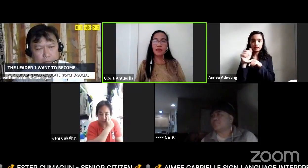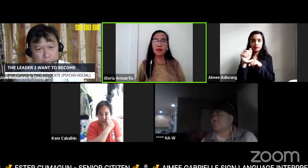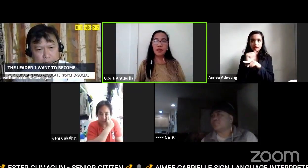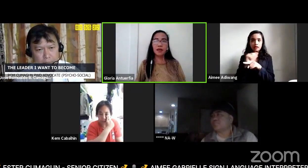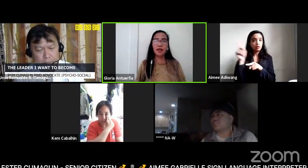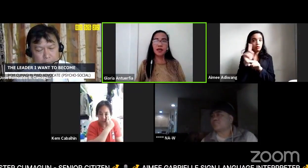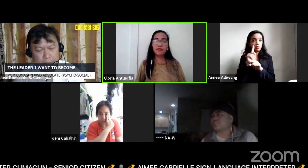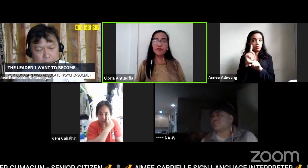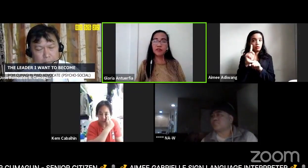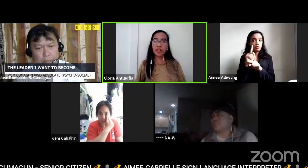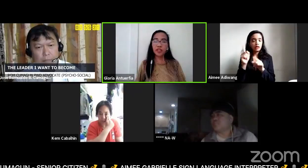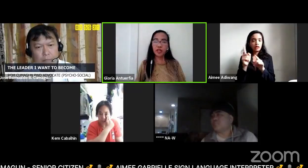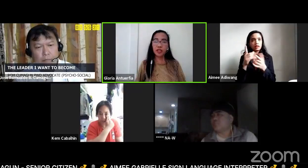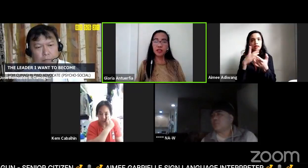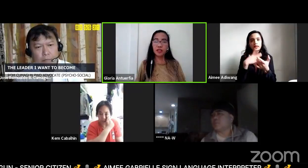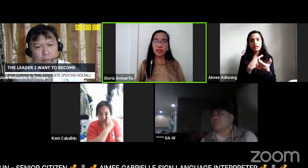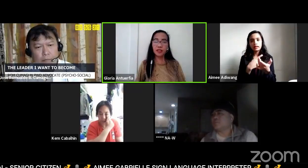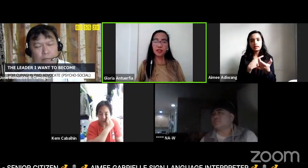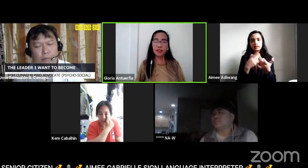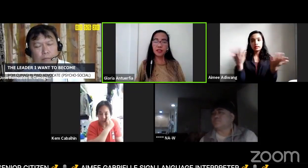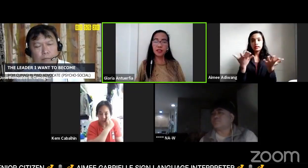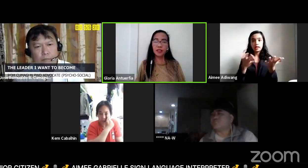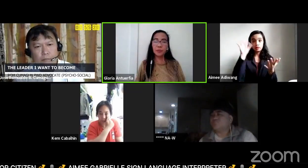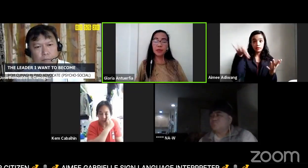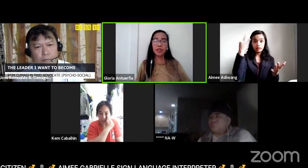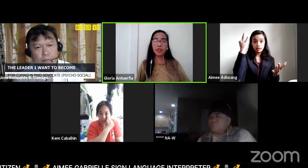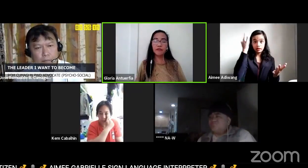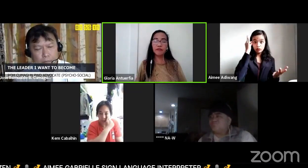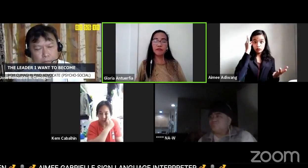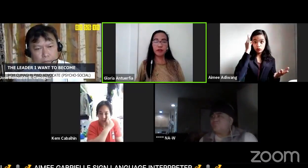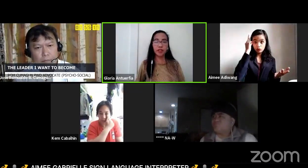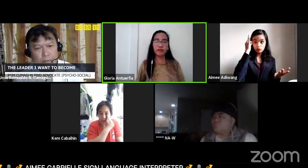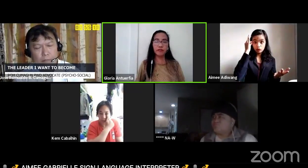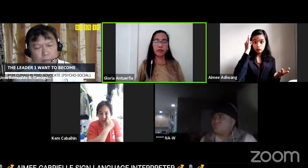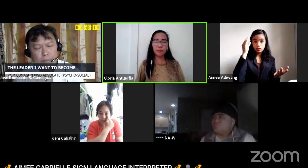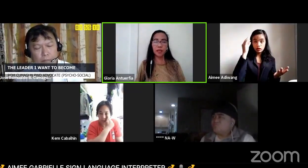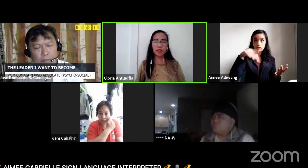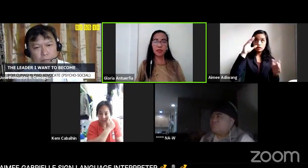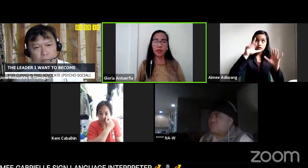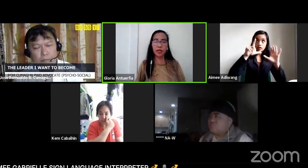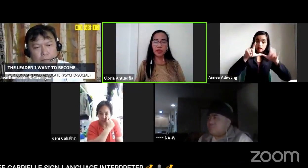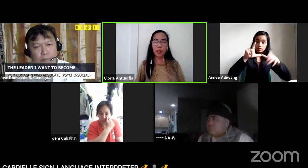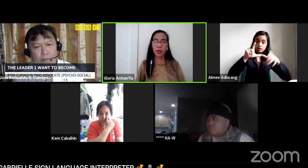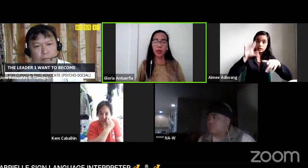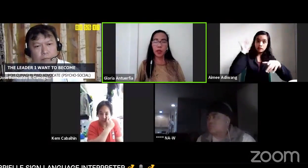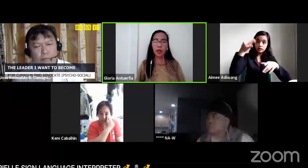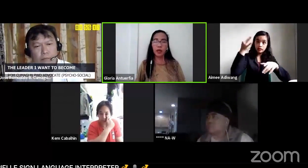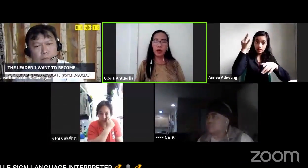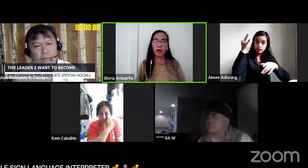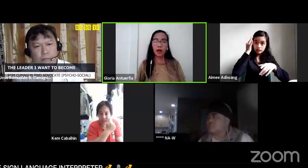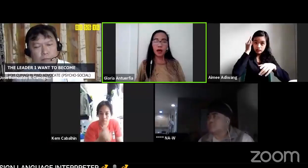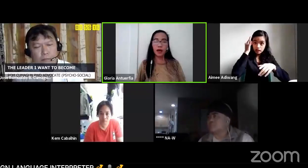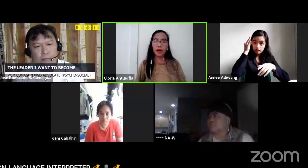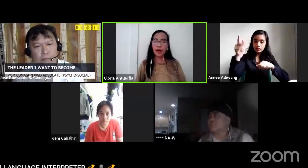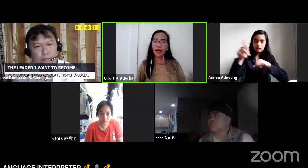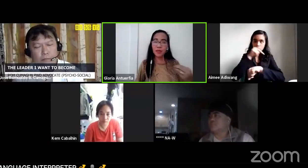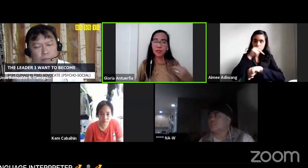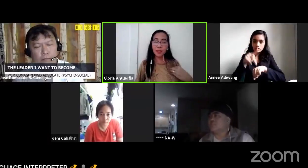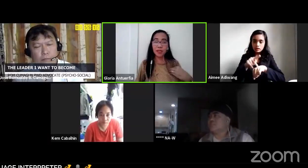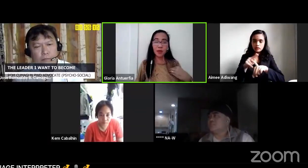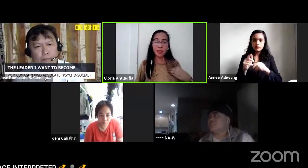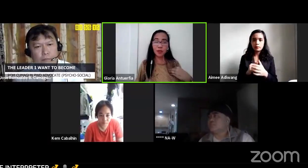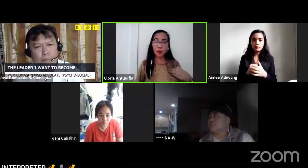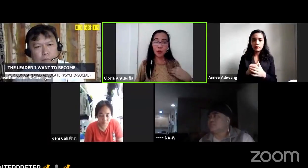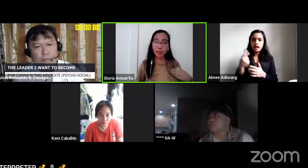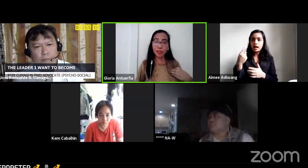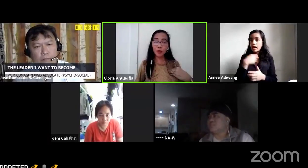happens at the Federation PWD Federation of the Philippines under NCR, I am